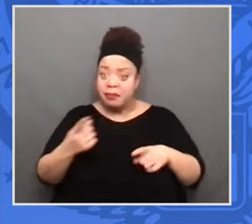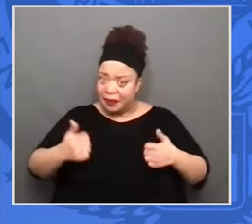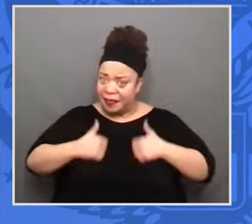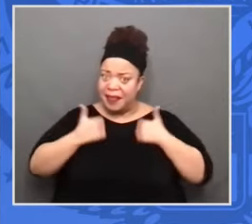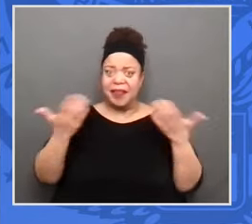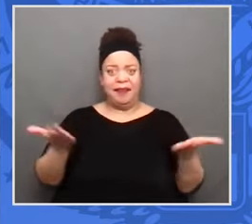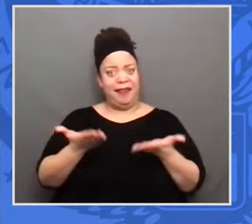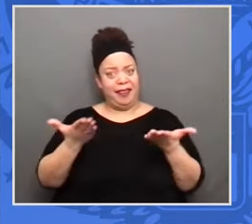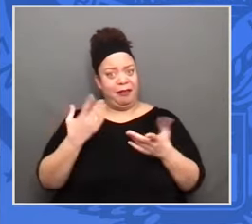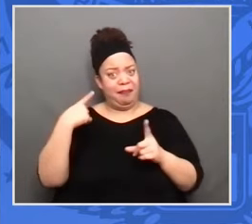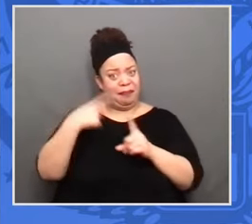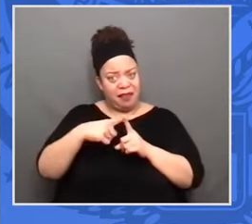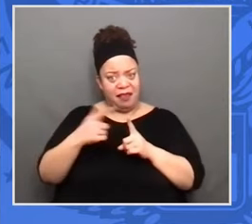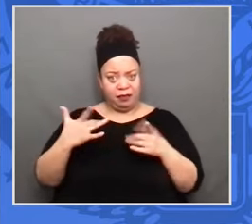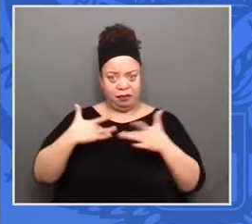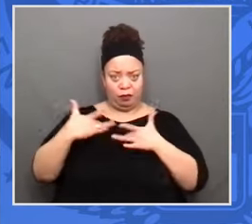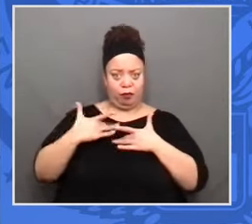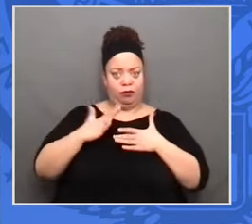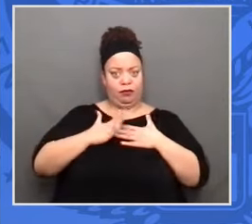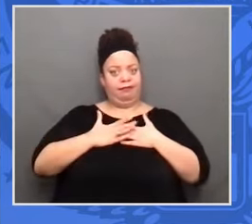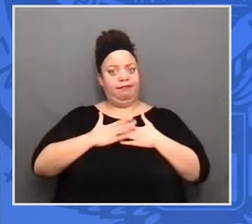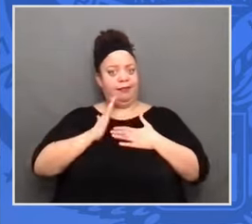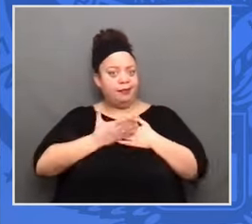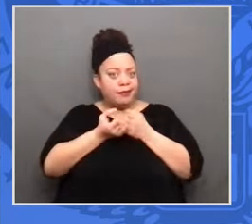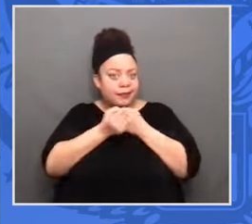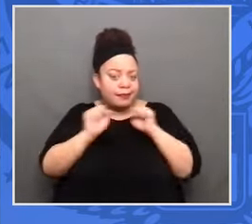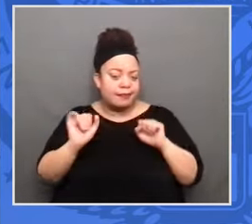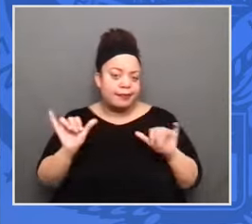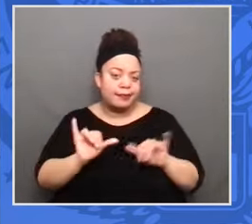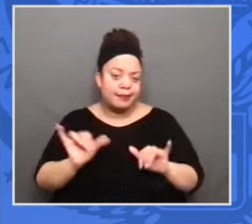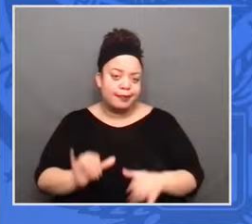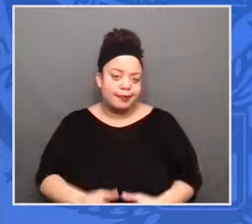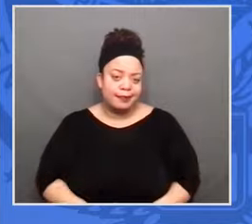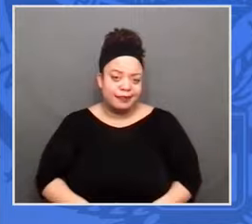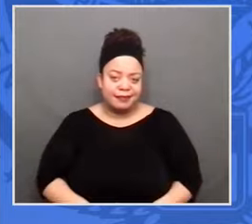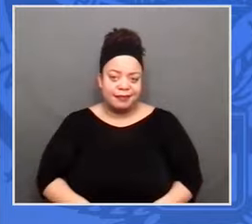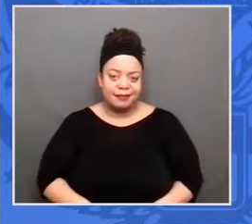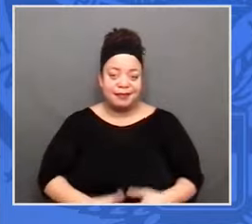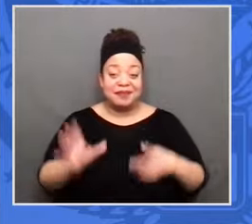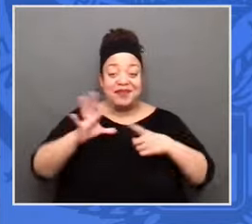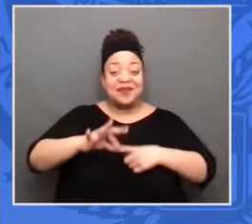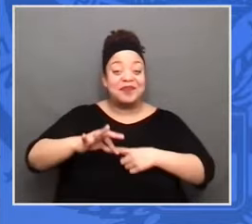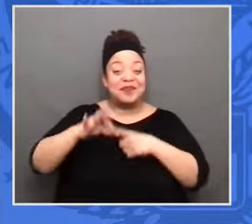for you. From Miami, John Bon Jovi.